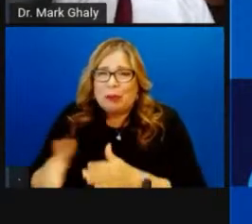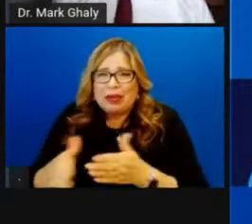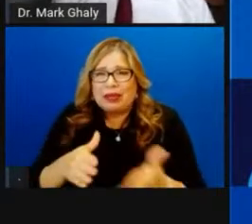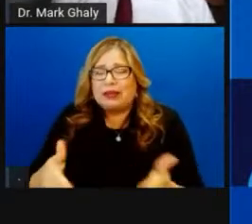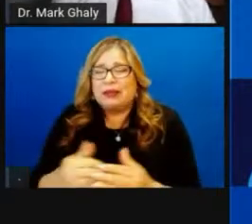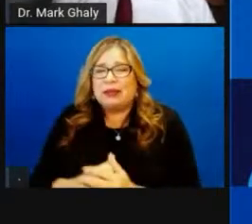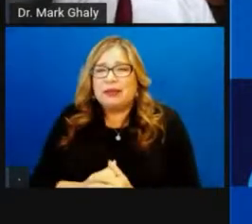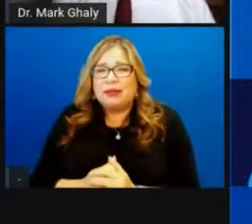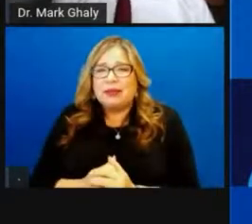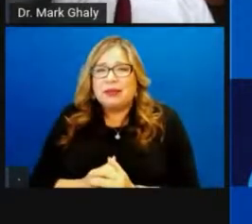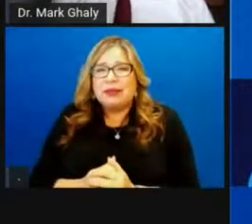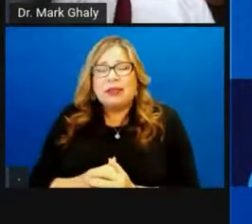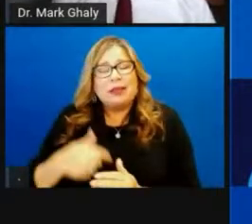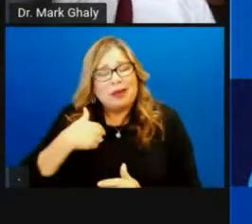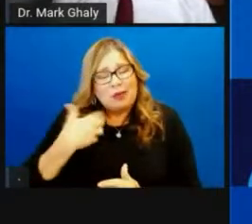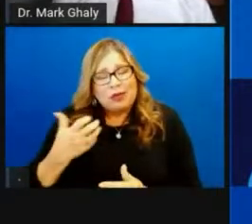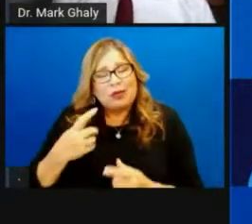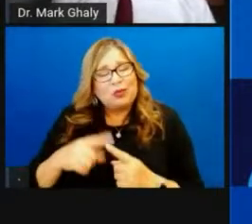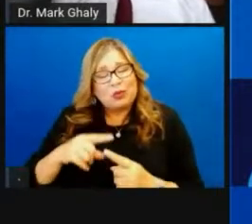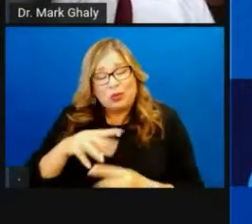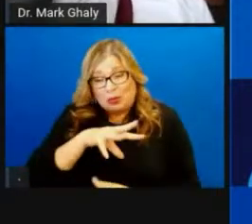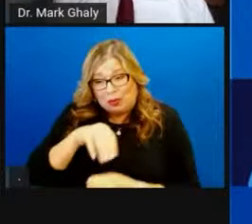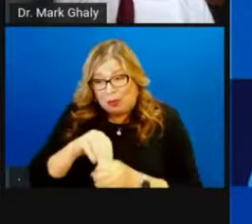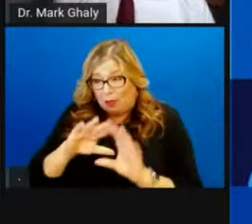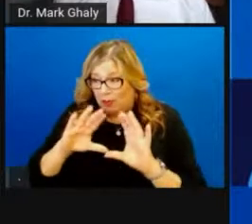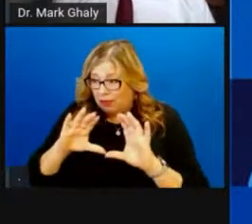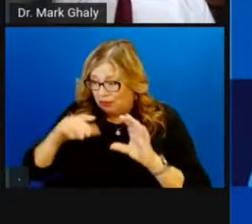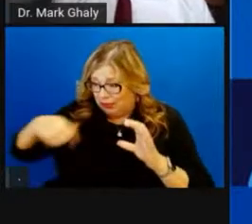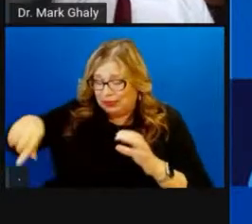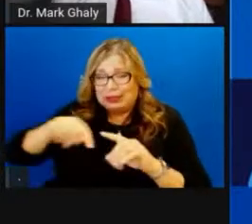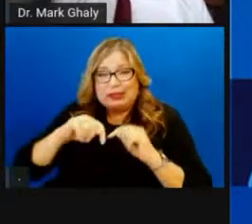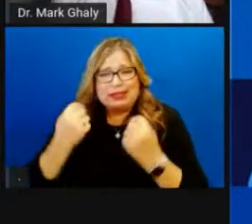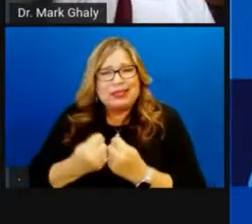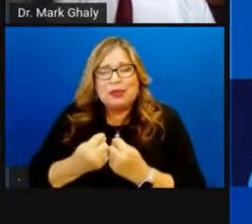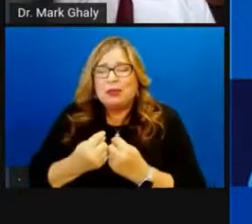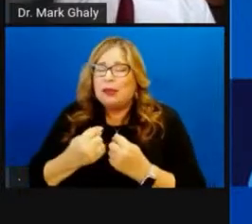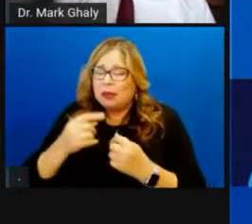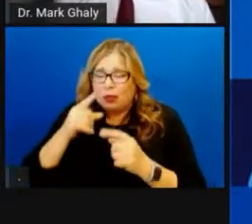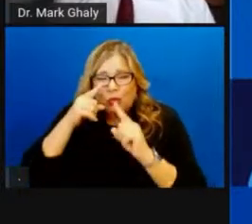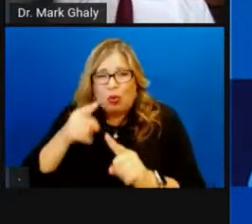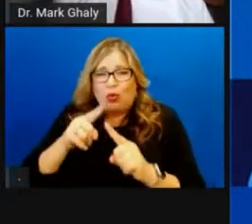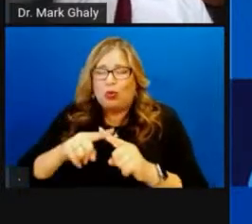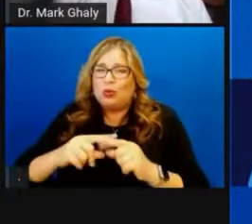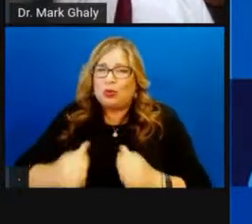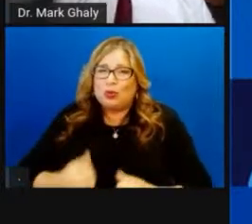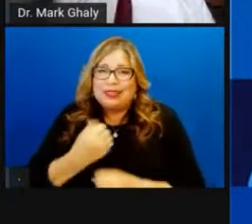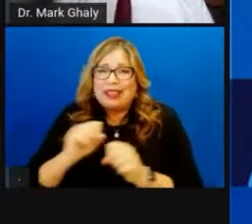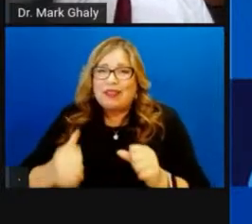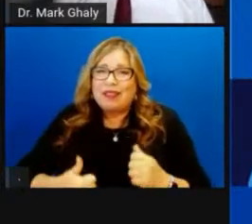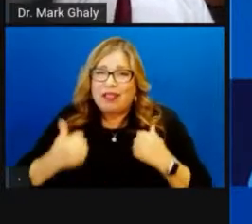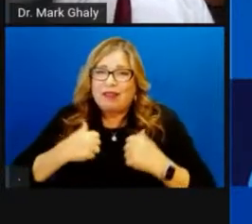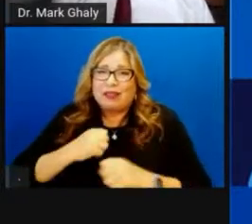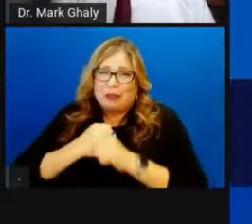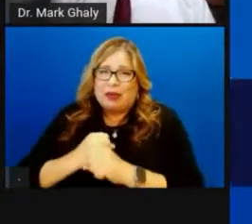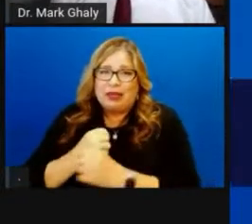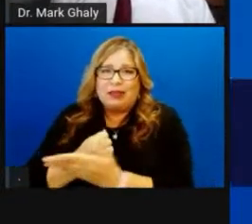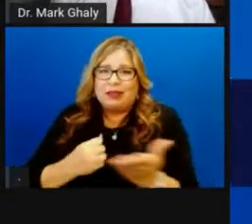of a team that continues to put efforts forward to save lives and protect Californians. Next slide.